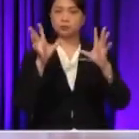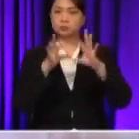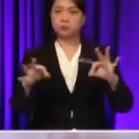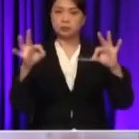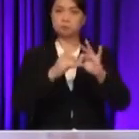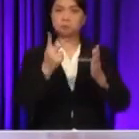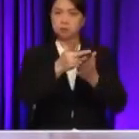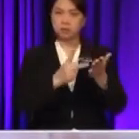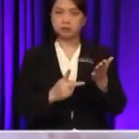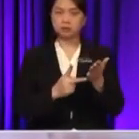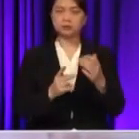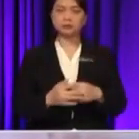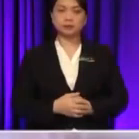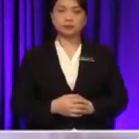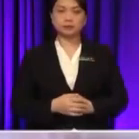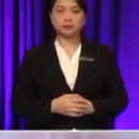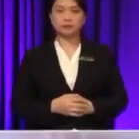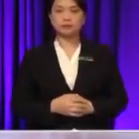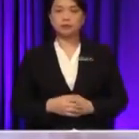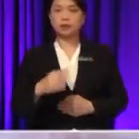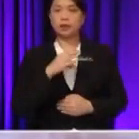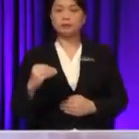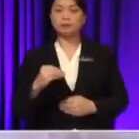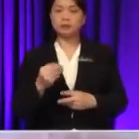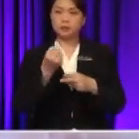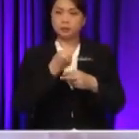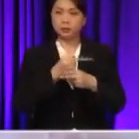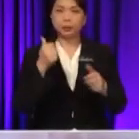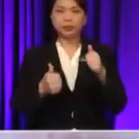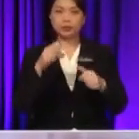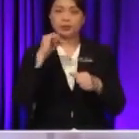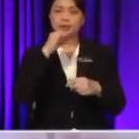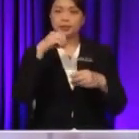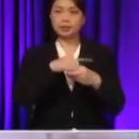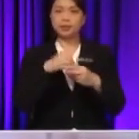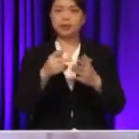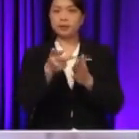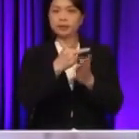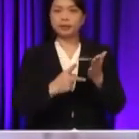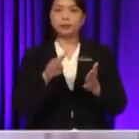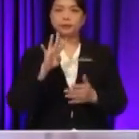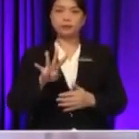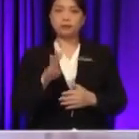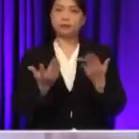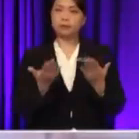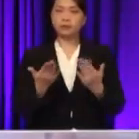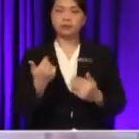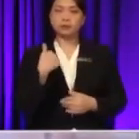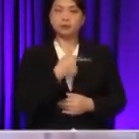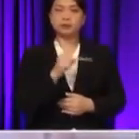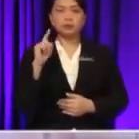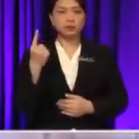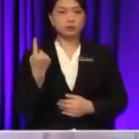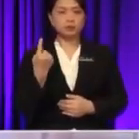has all the elaborations and examples, and also the summary, which is in paragraph four. But before we move on, perhaps just briefly,